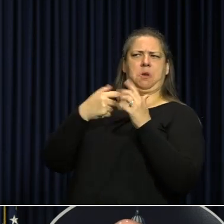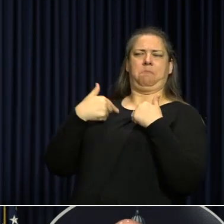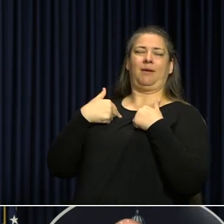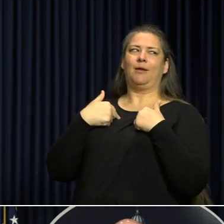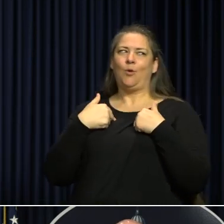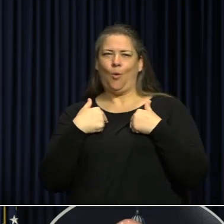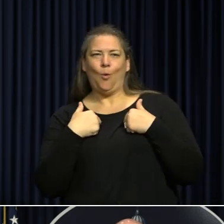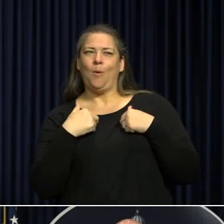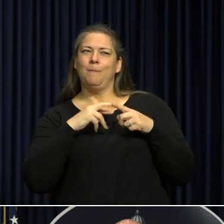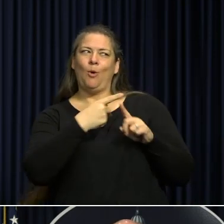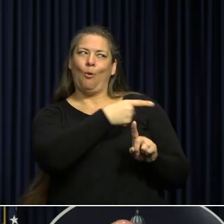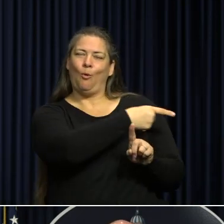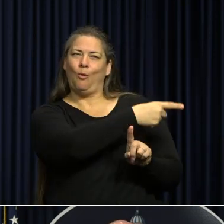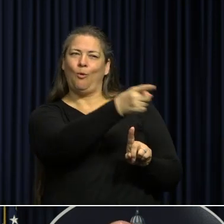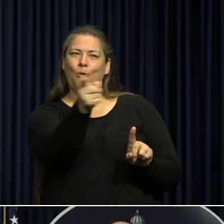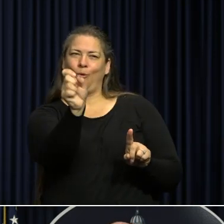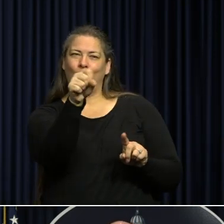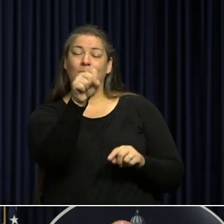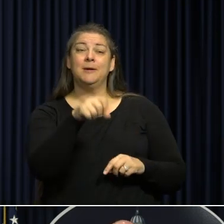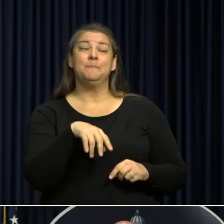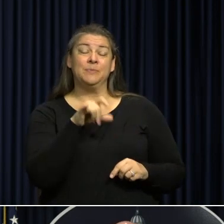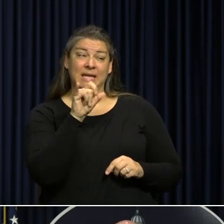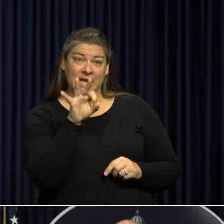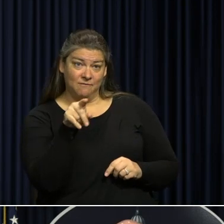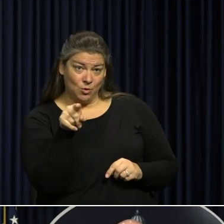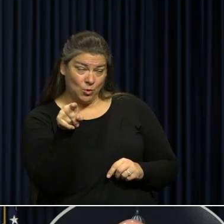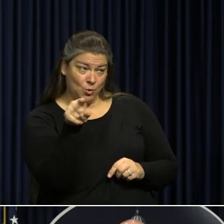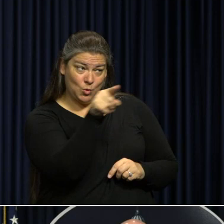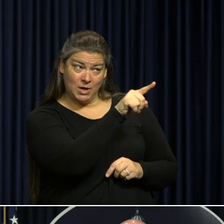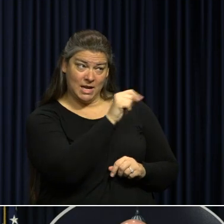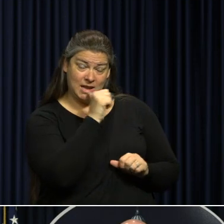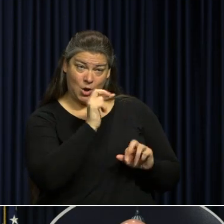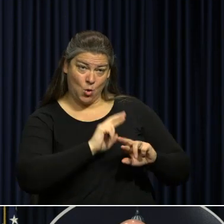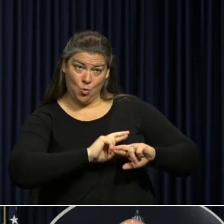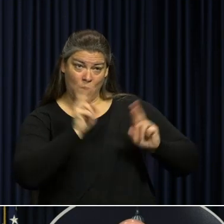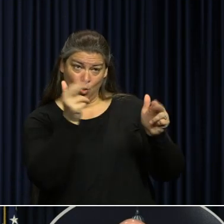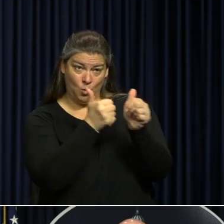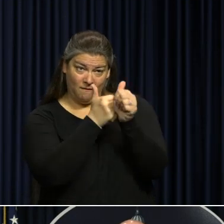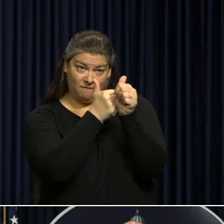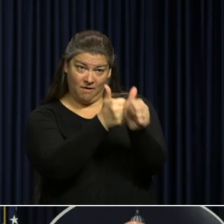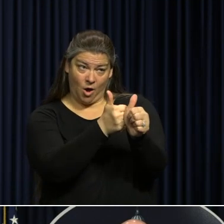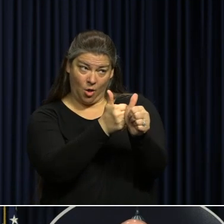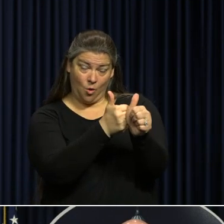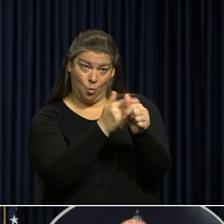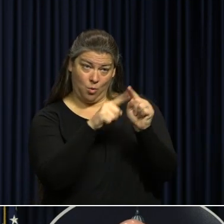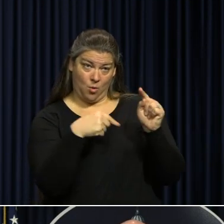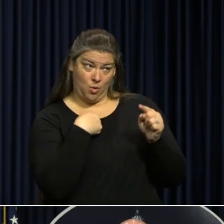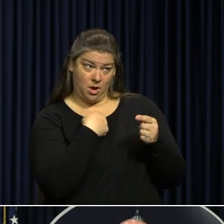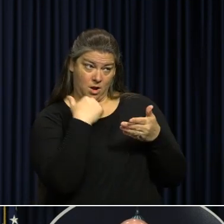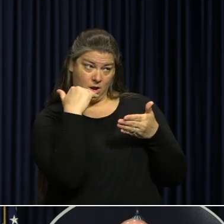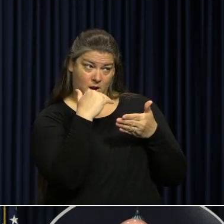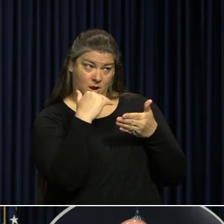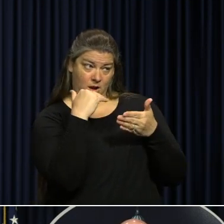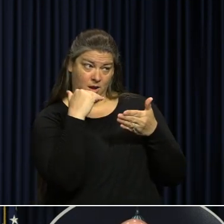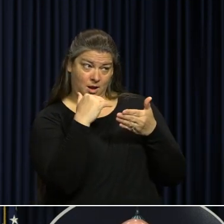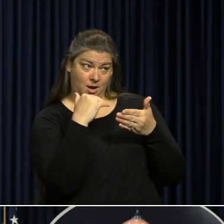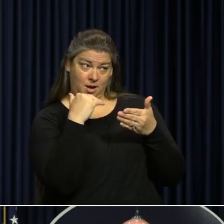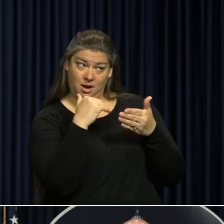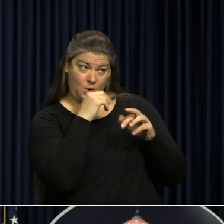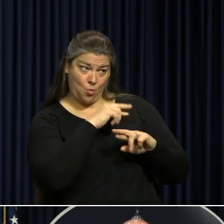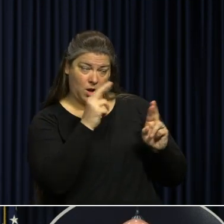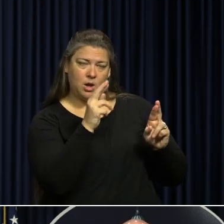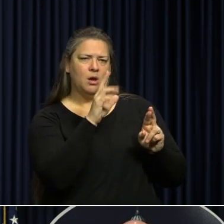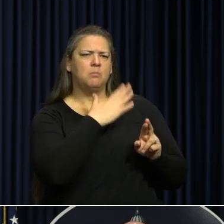not ready to do the things we say the way they have to be done, you are not required to open tomorrow. Please don't